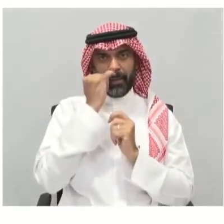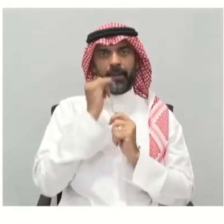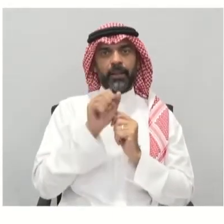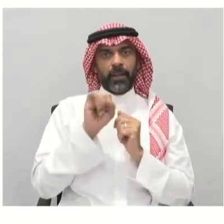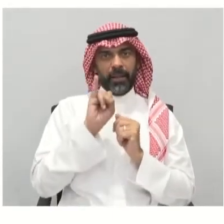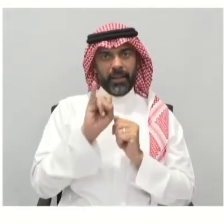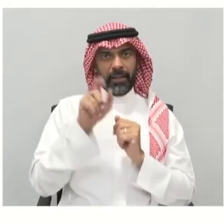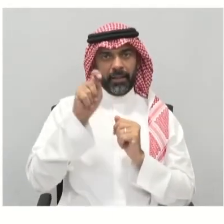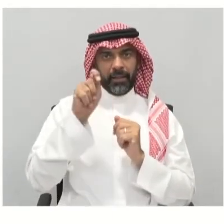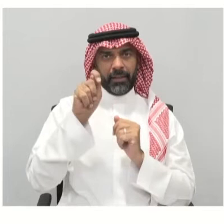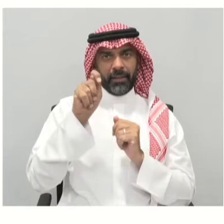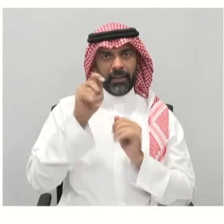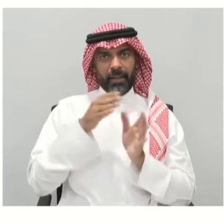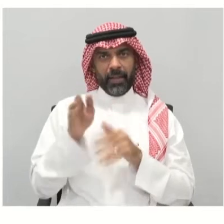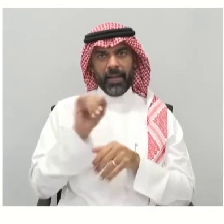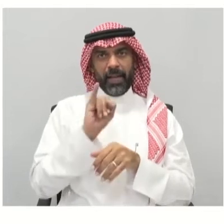raining.